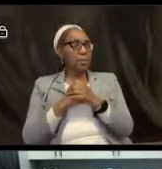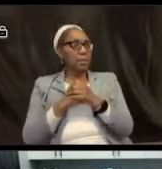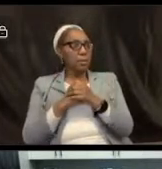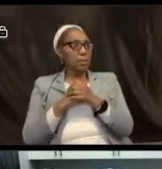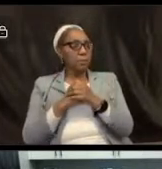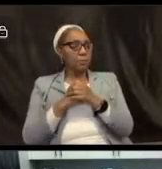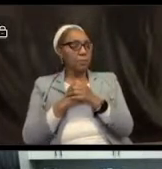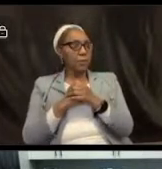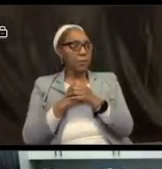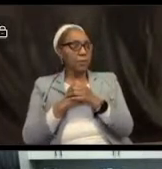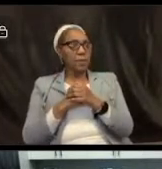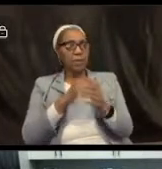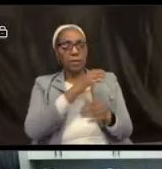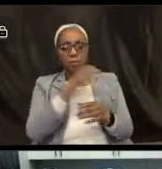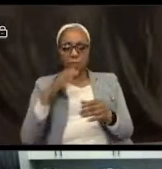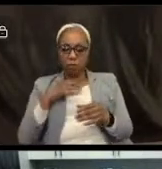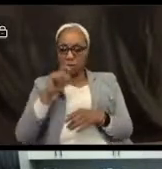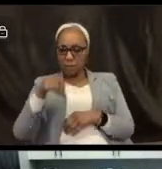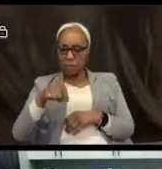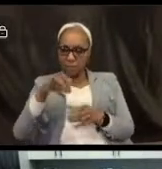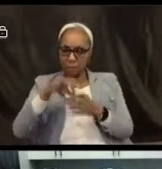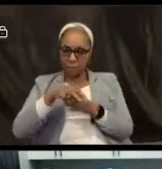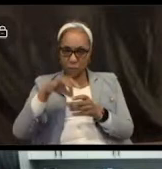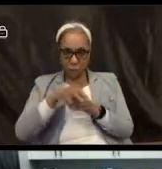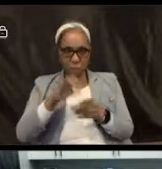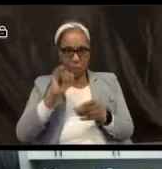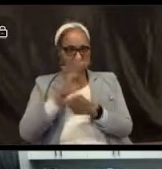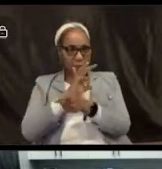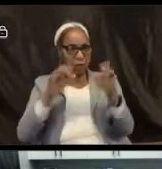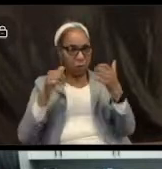that the commission does need to vote whether you're going to